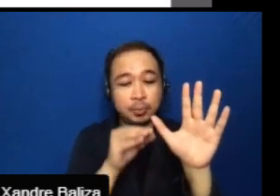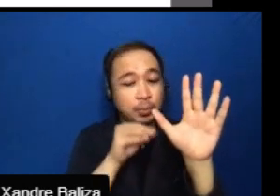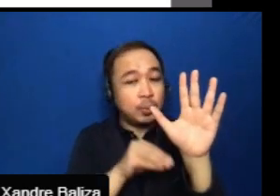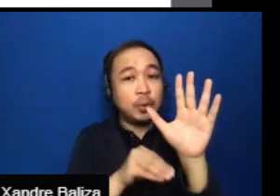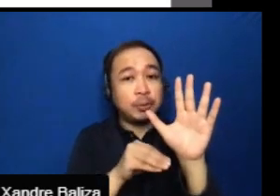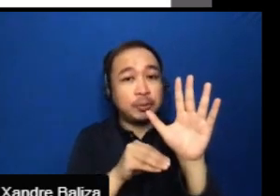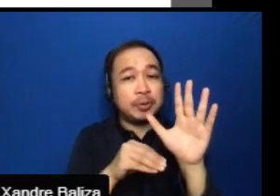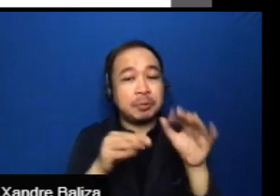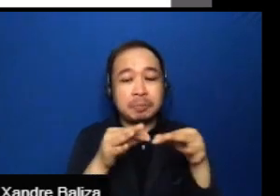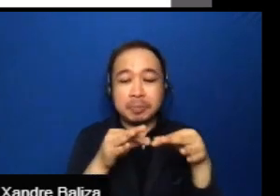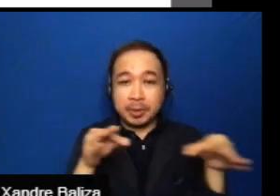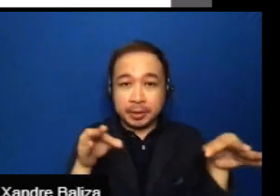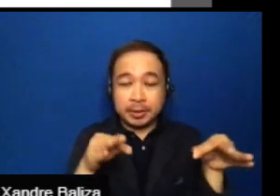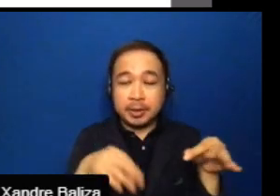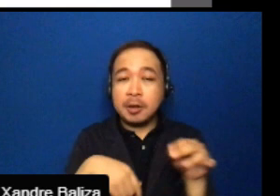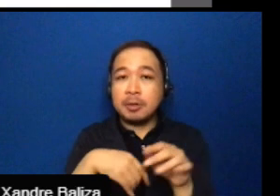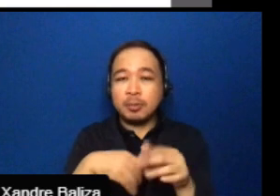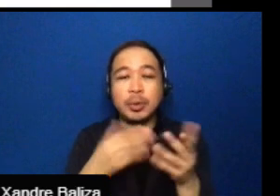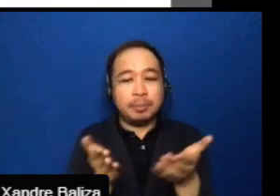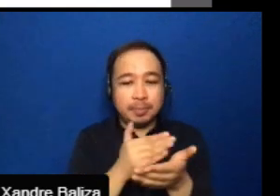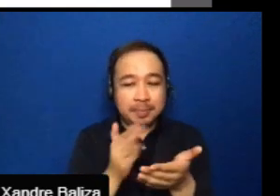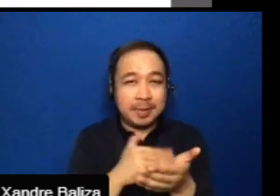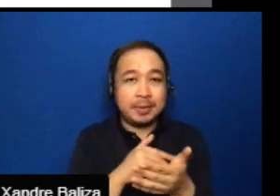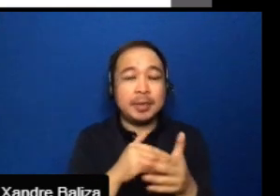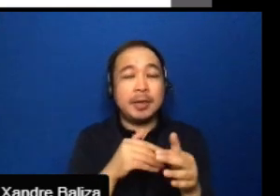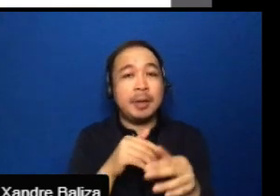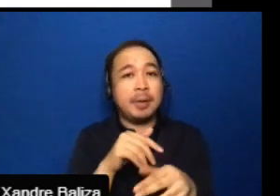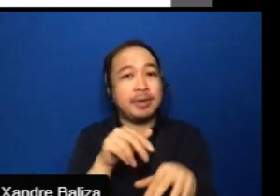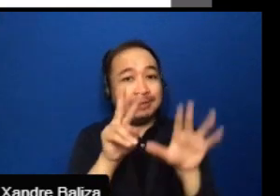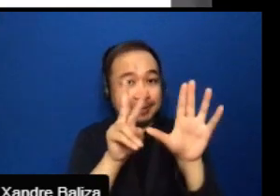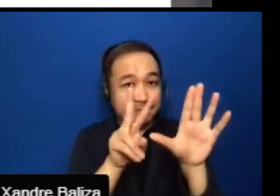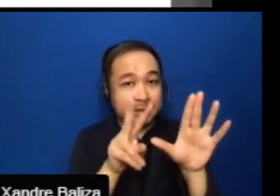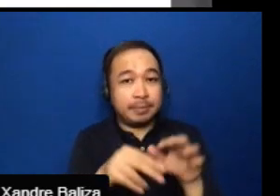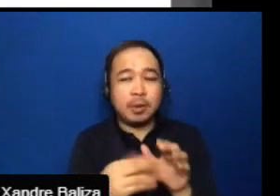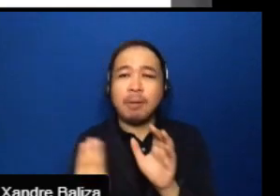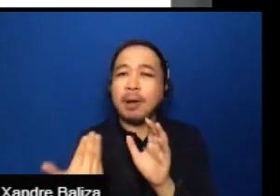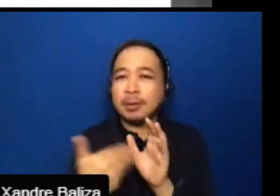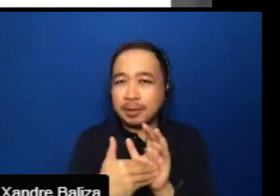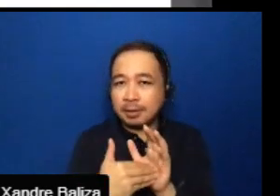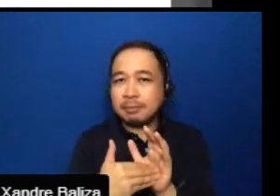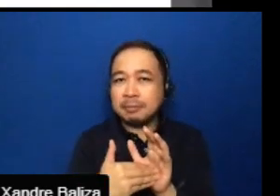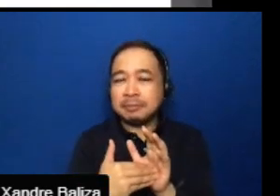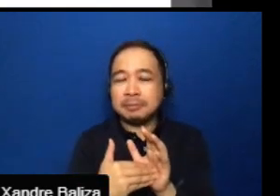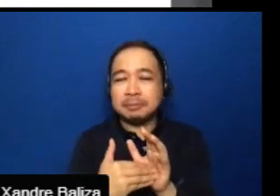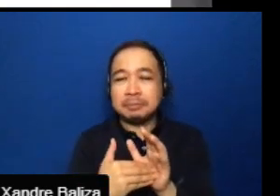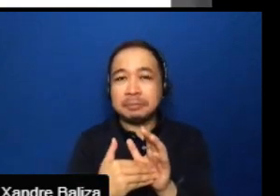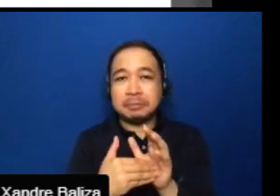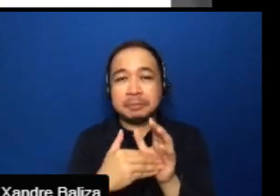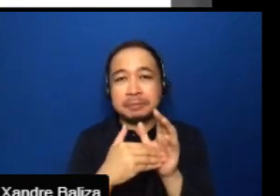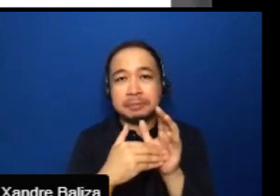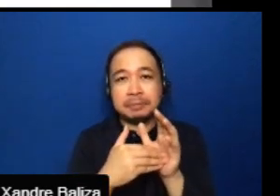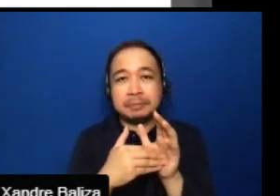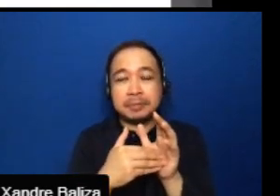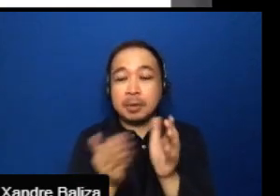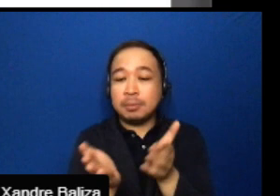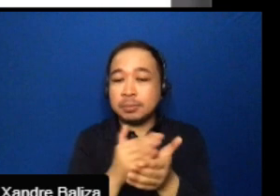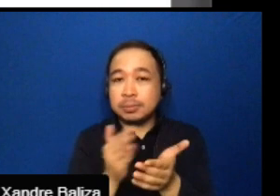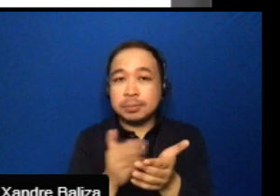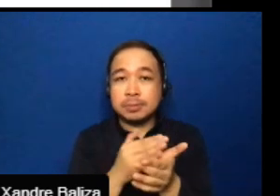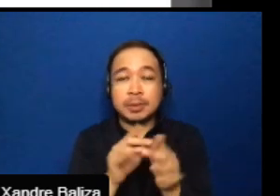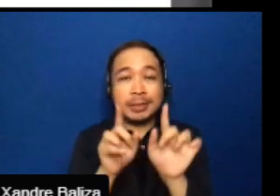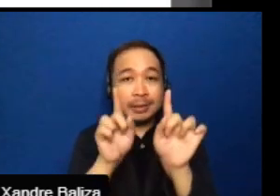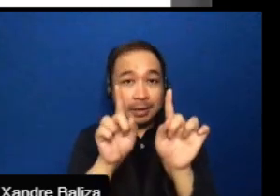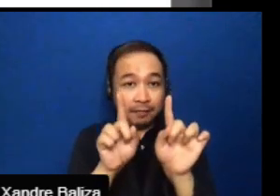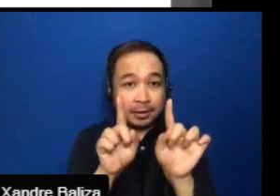page 7, yes, on page 7, and then again on page 11, where